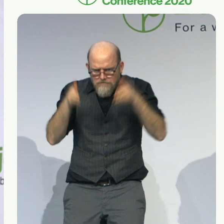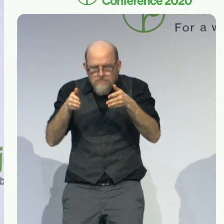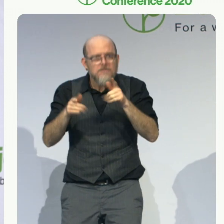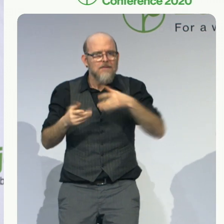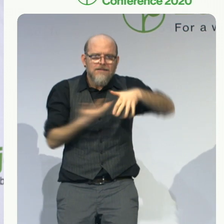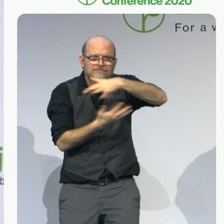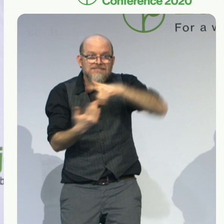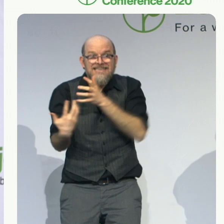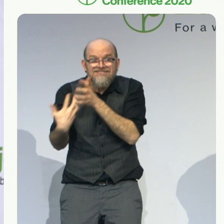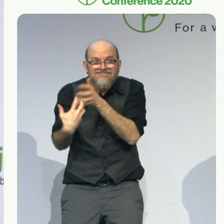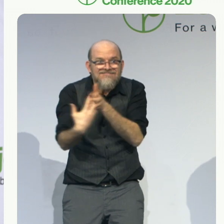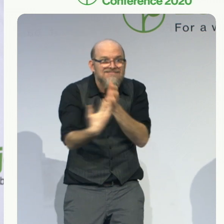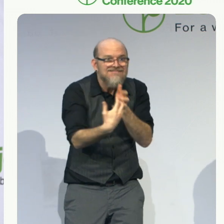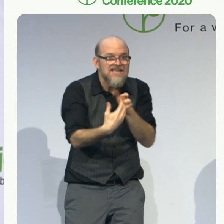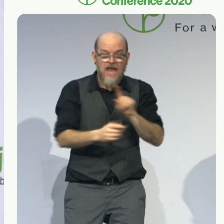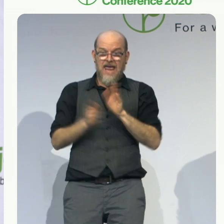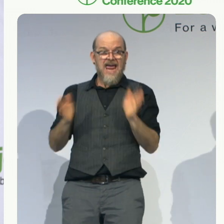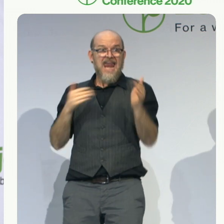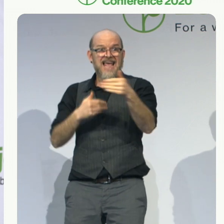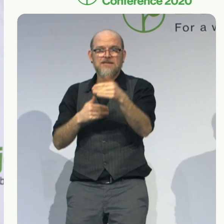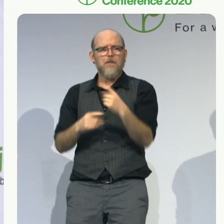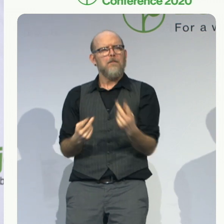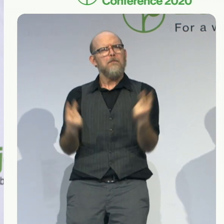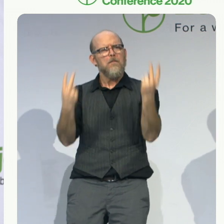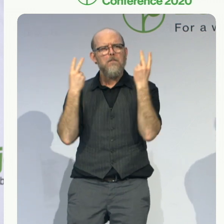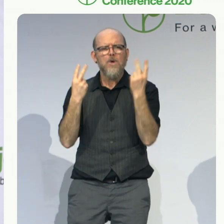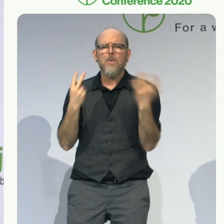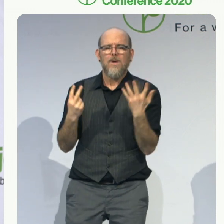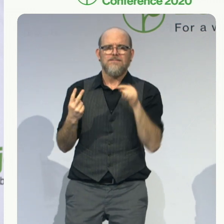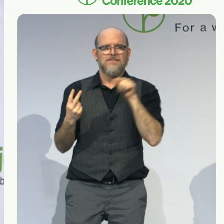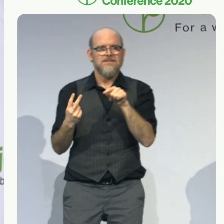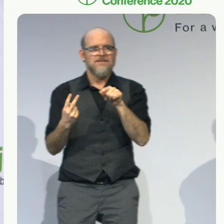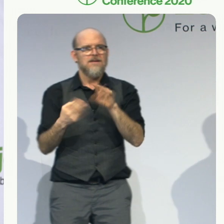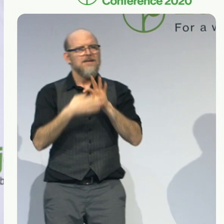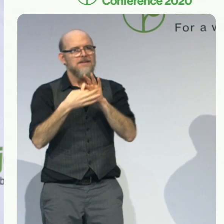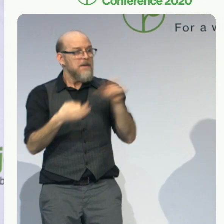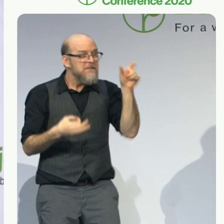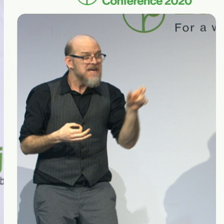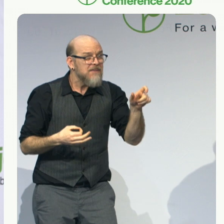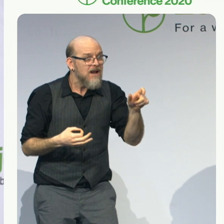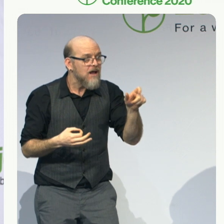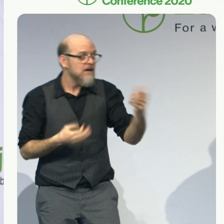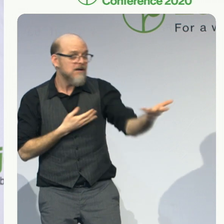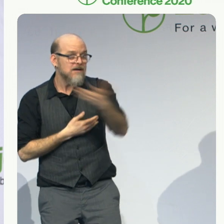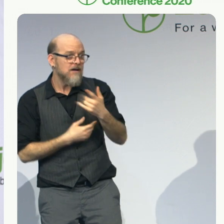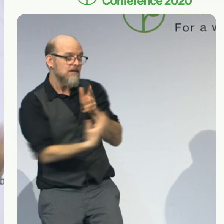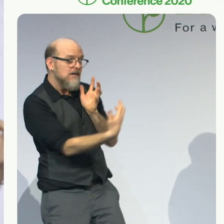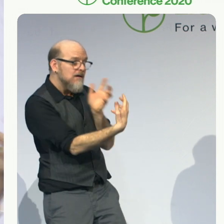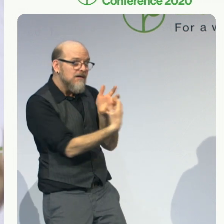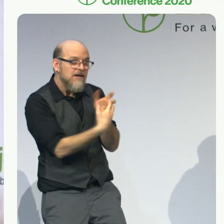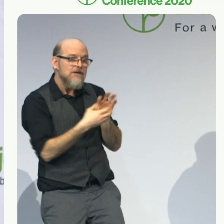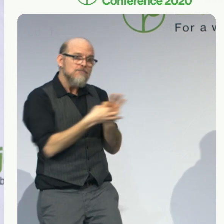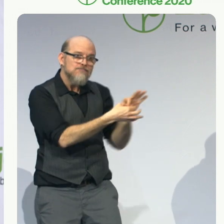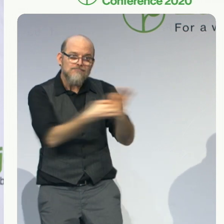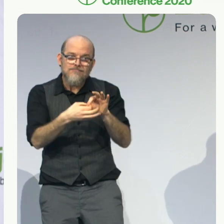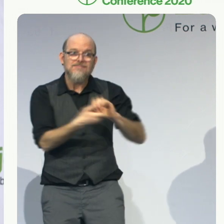are important, it is usually the human resource, the people, that are even more important. There was someone